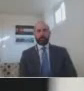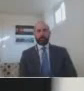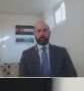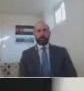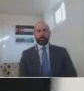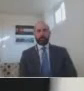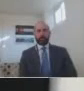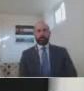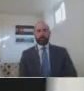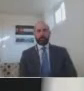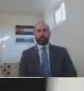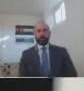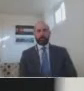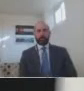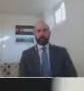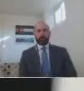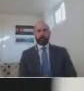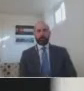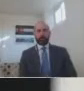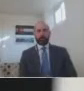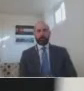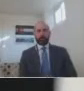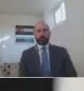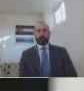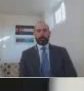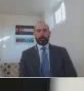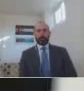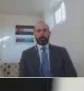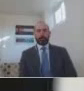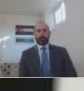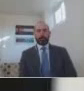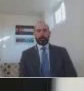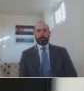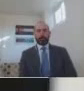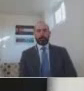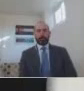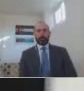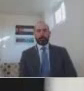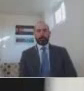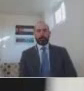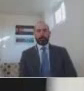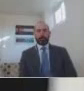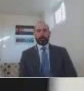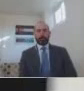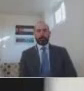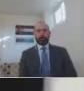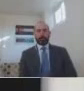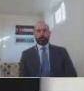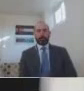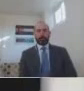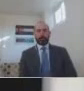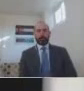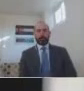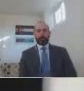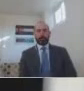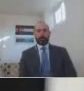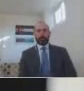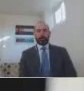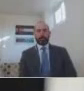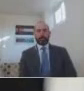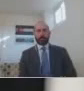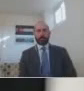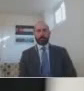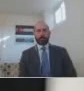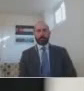in January. It's the safest place, and the data shows that for both teachers and students. So that's all that planning is, of